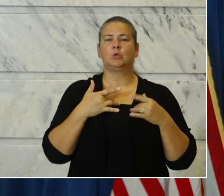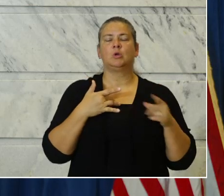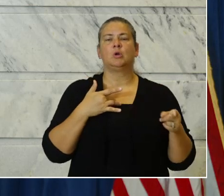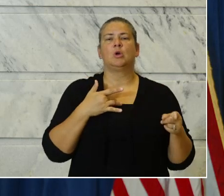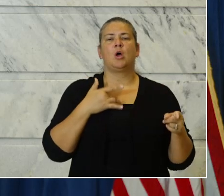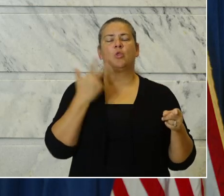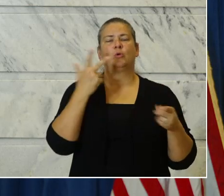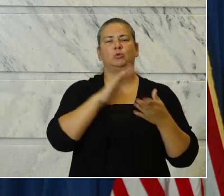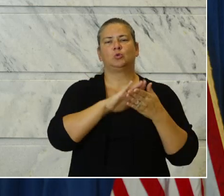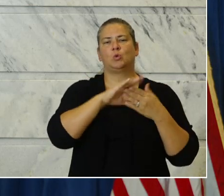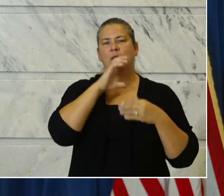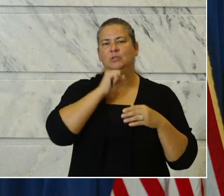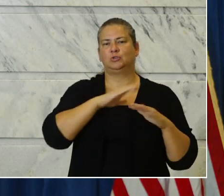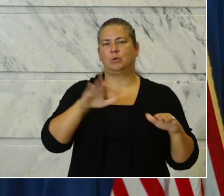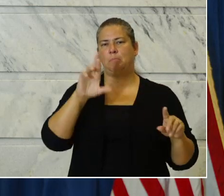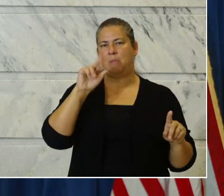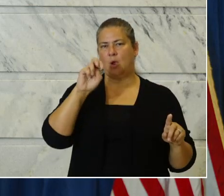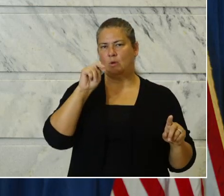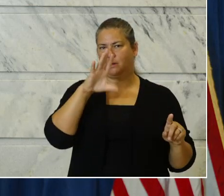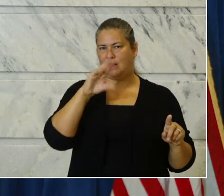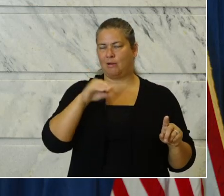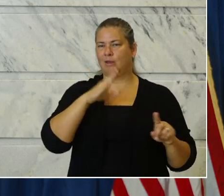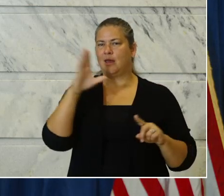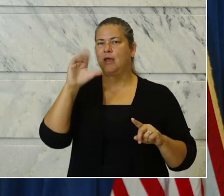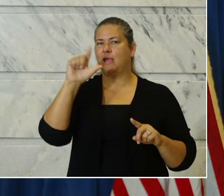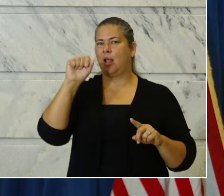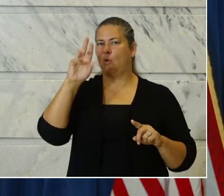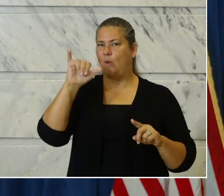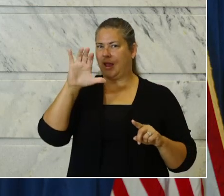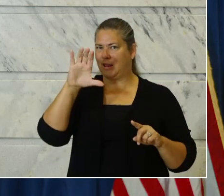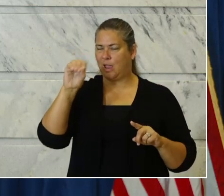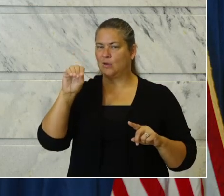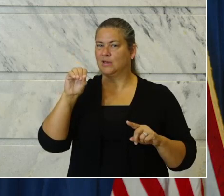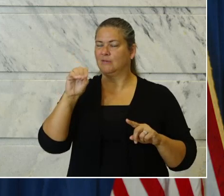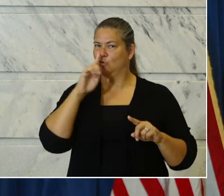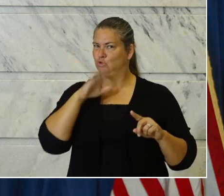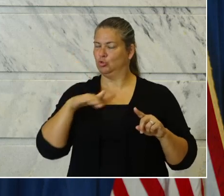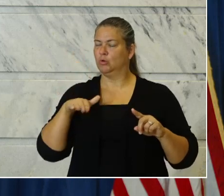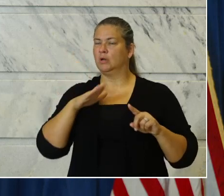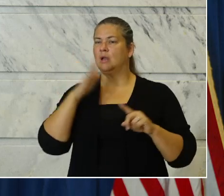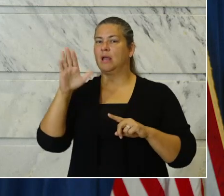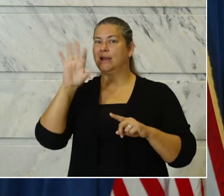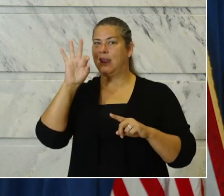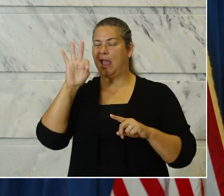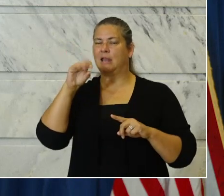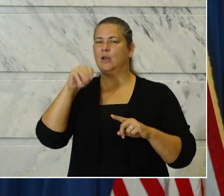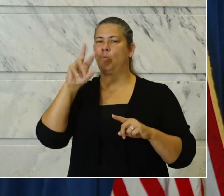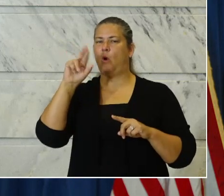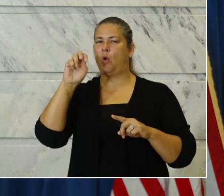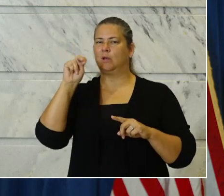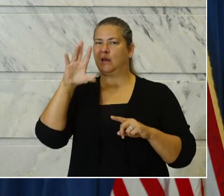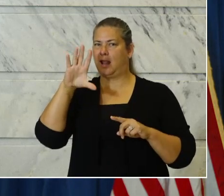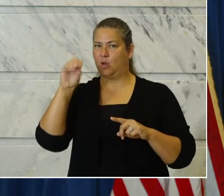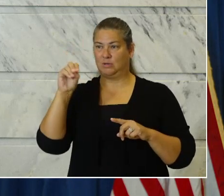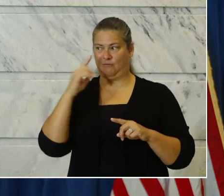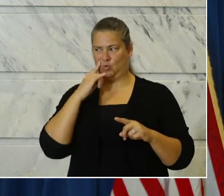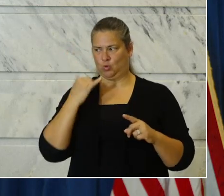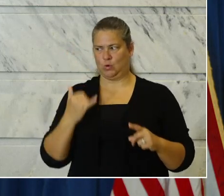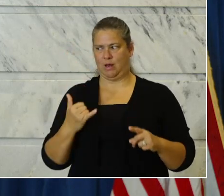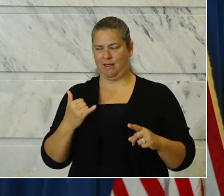Barron County, 3 school-age kids in Callaway County, 9 school-age kids in Warren County today alone.